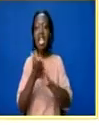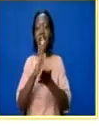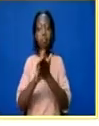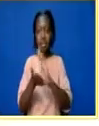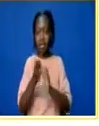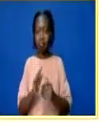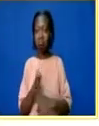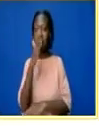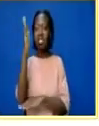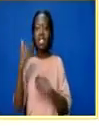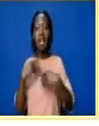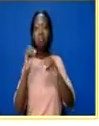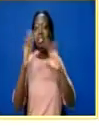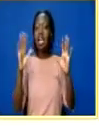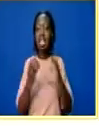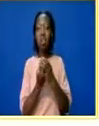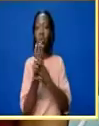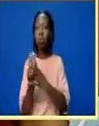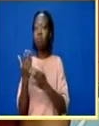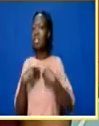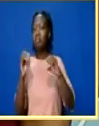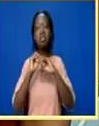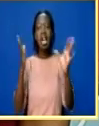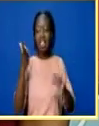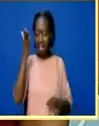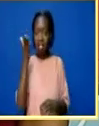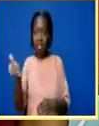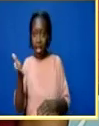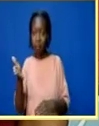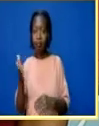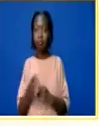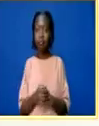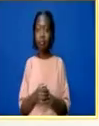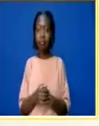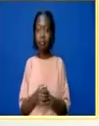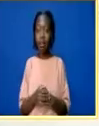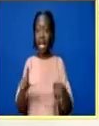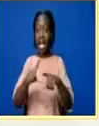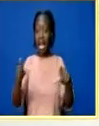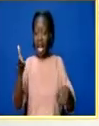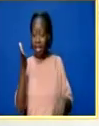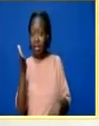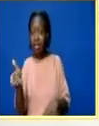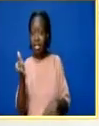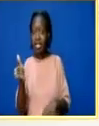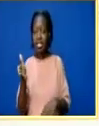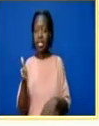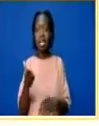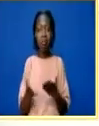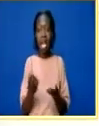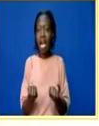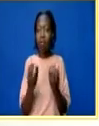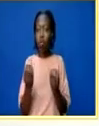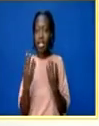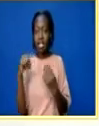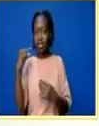actually, crops that cover the ground. Okay. In most fields, there is grass. Yes. Most fields,